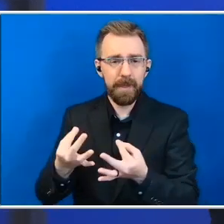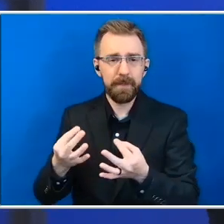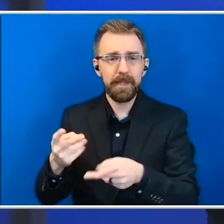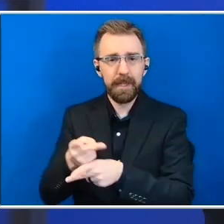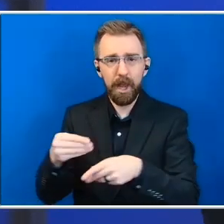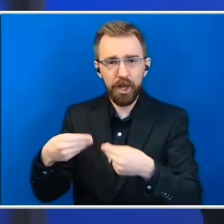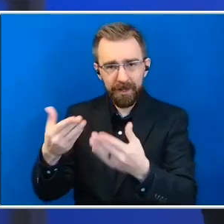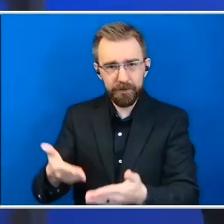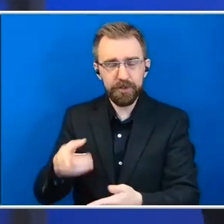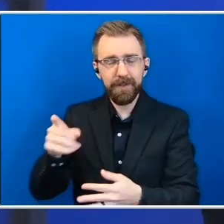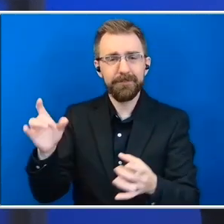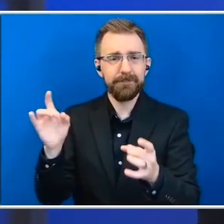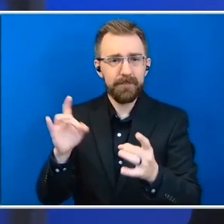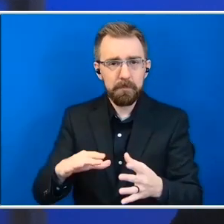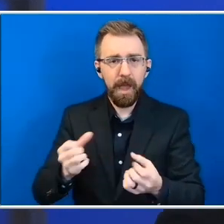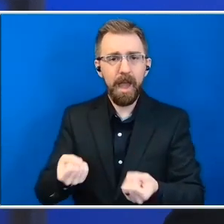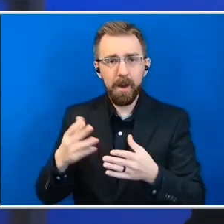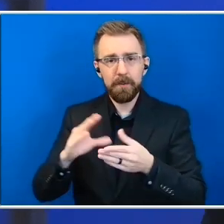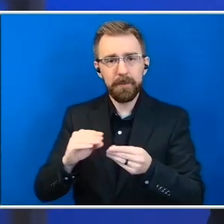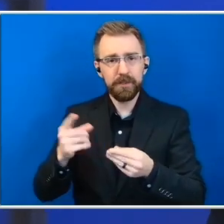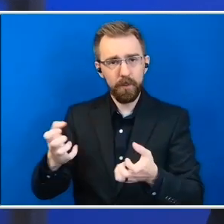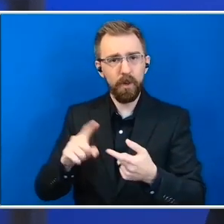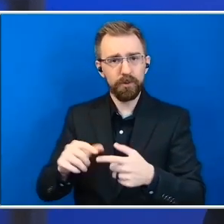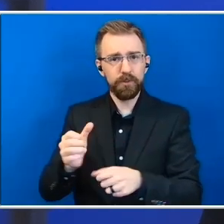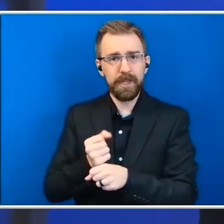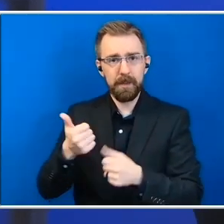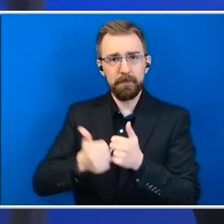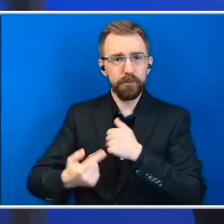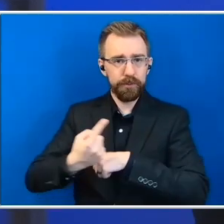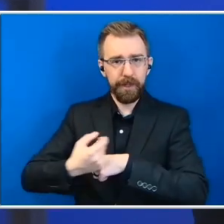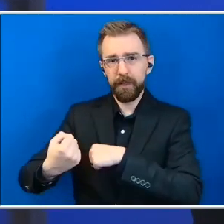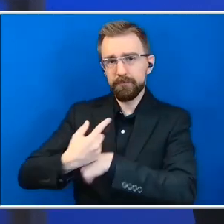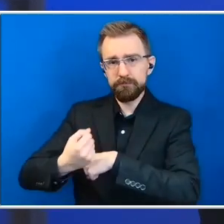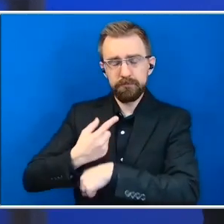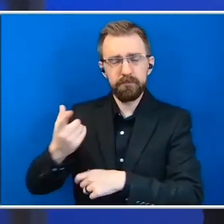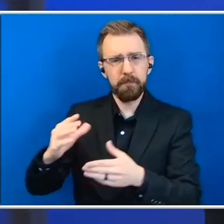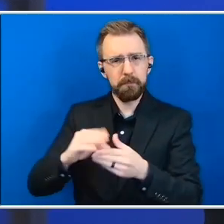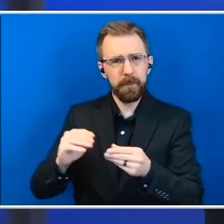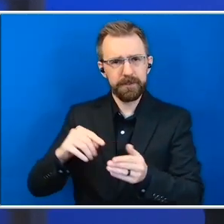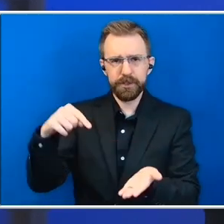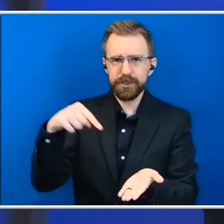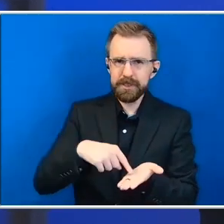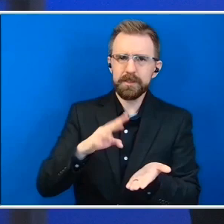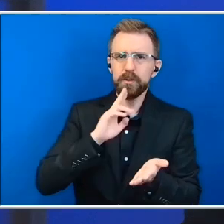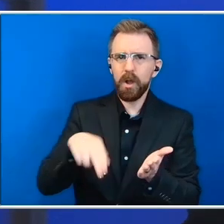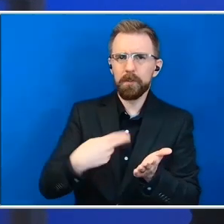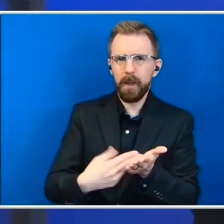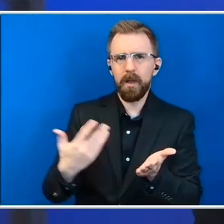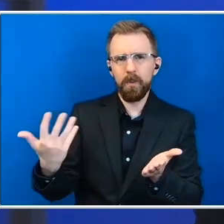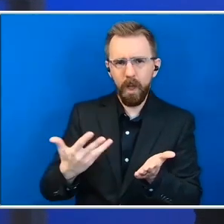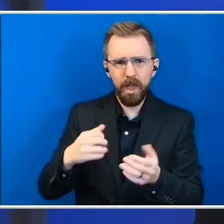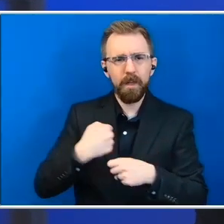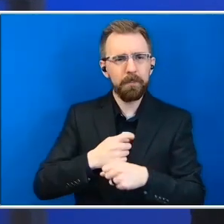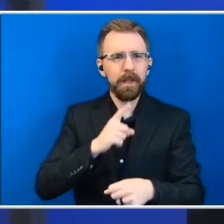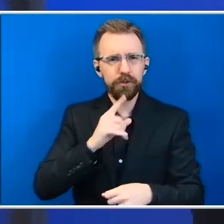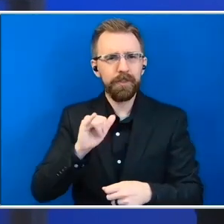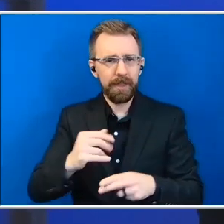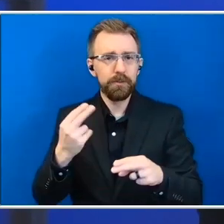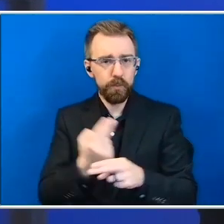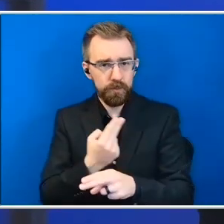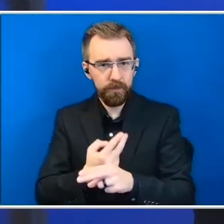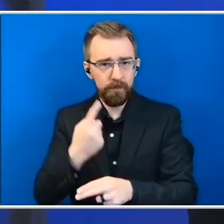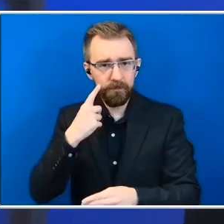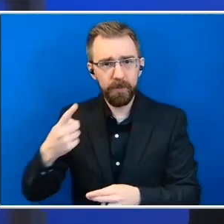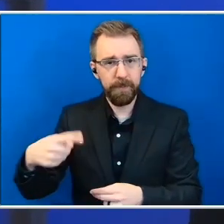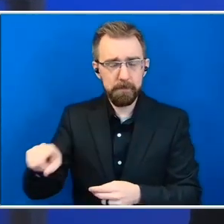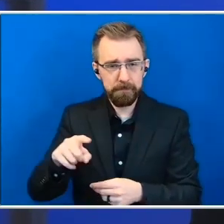many messages they want to get per day, what they want those messages to talk about, to make sure that it's useful for them, it's friendly